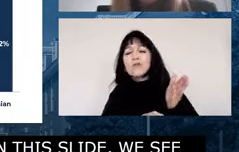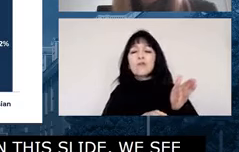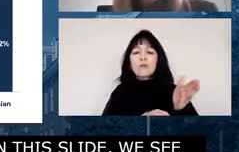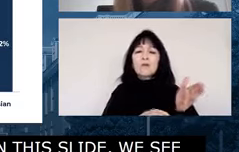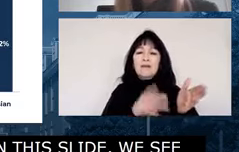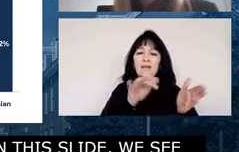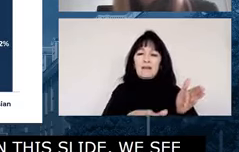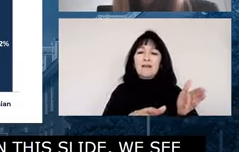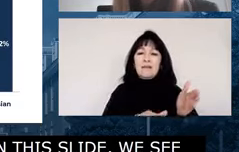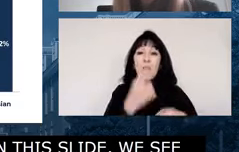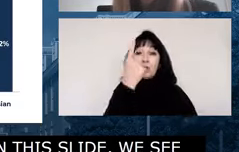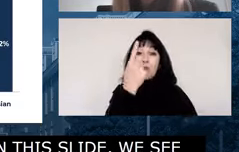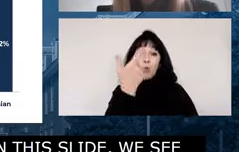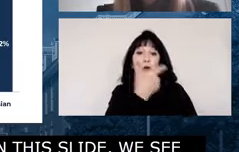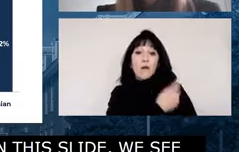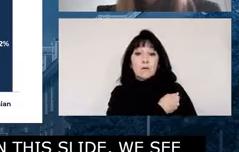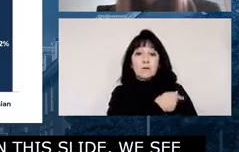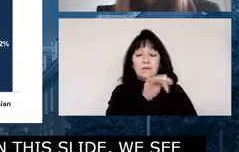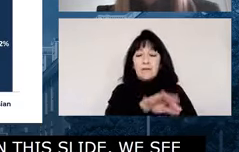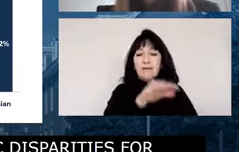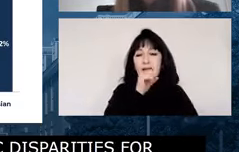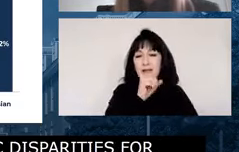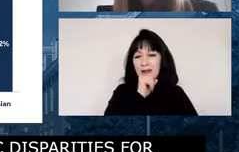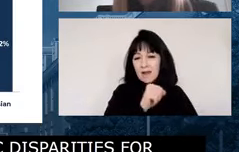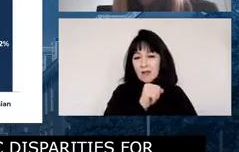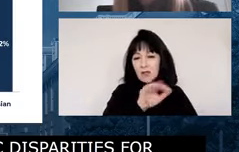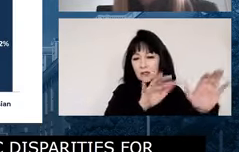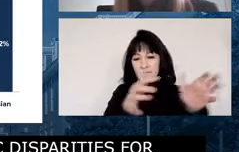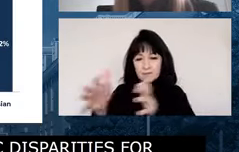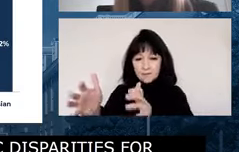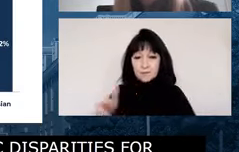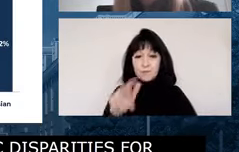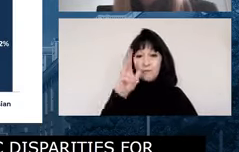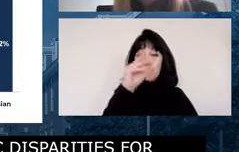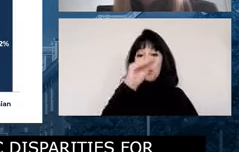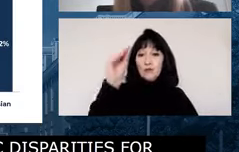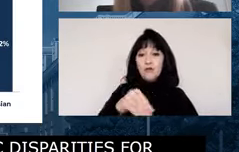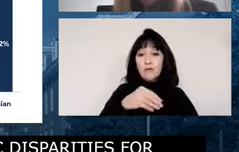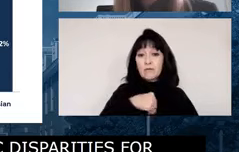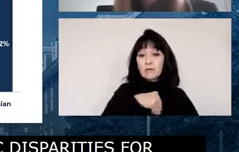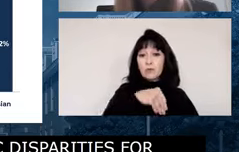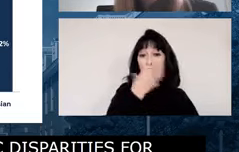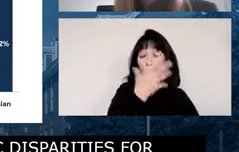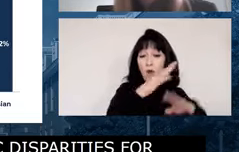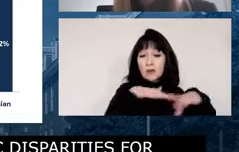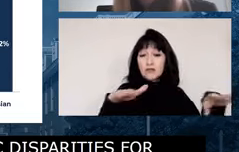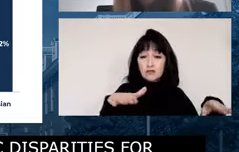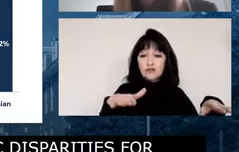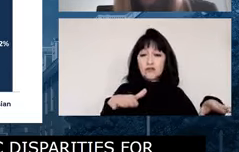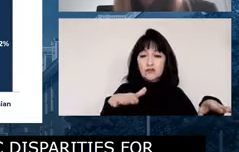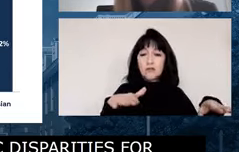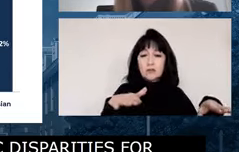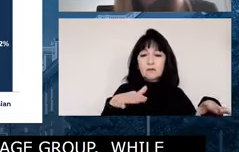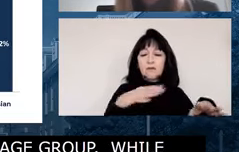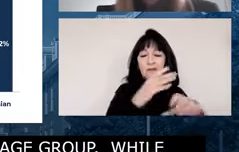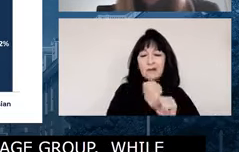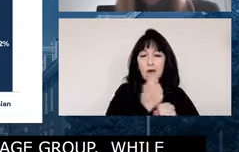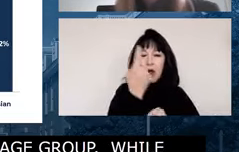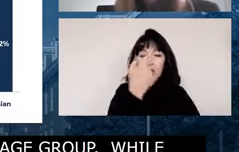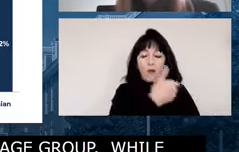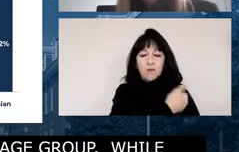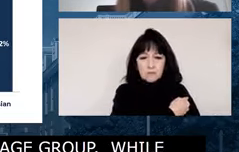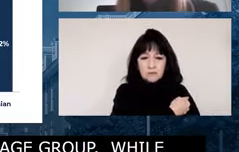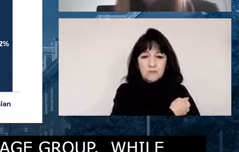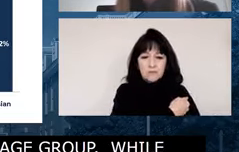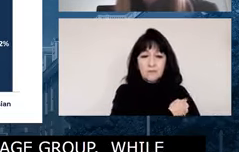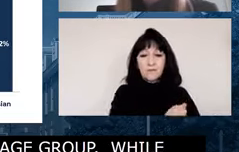dose vaccination in this age group. So while 23% of white children in this age group have received one dose of the vaccine,